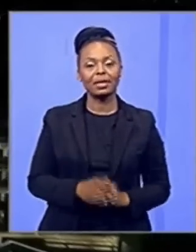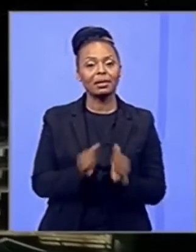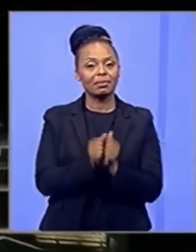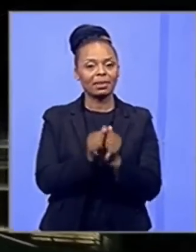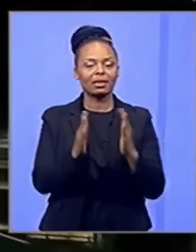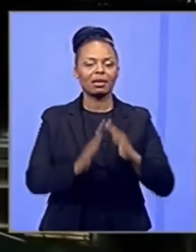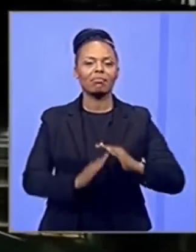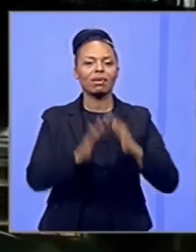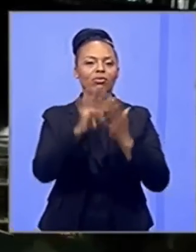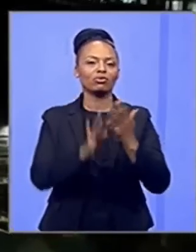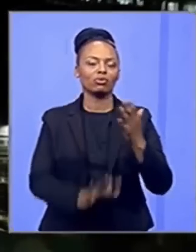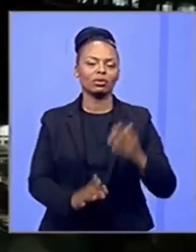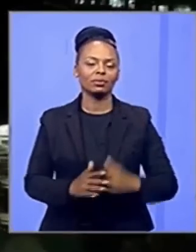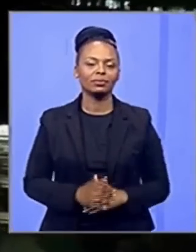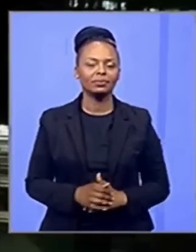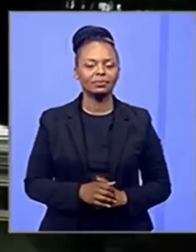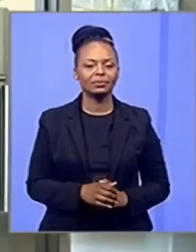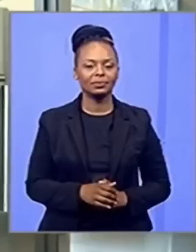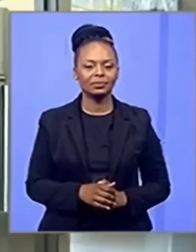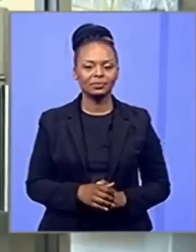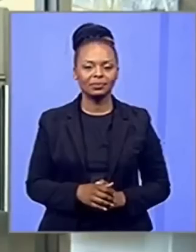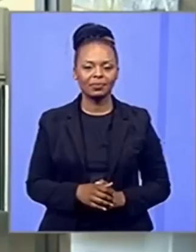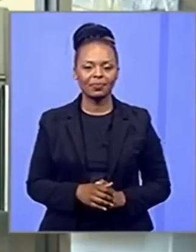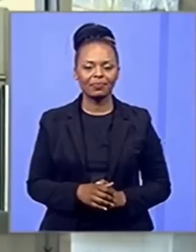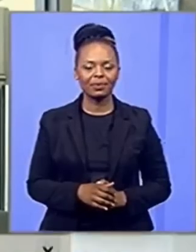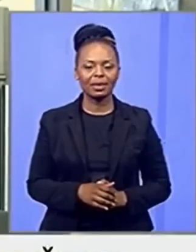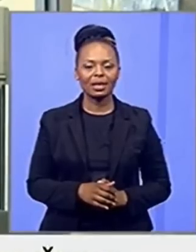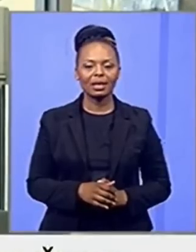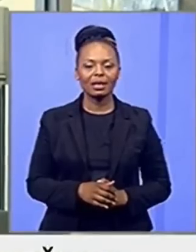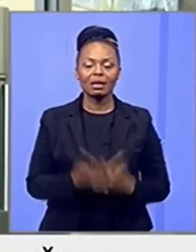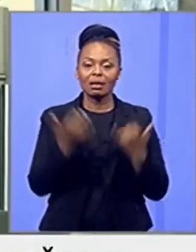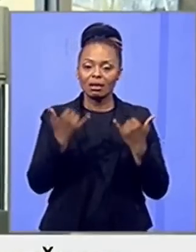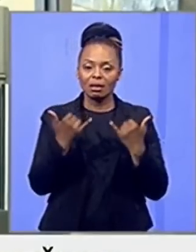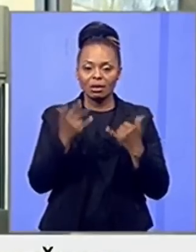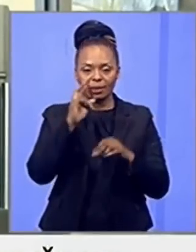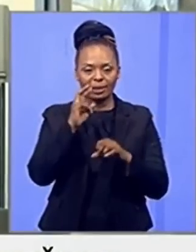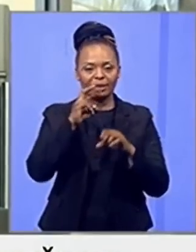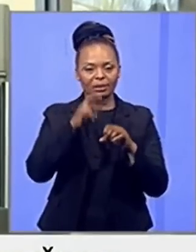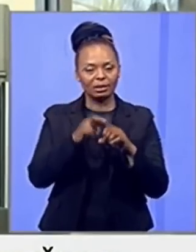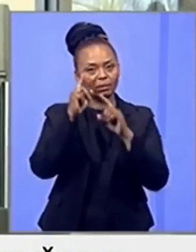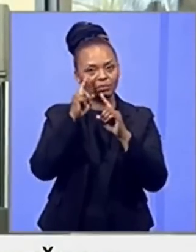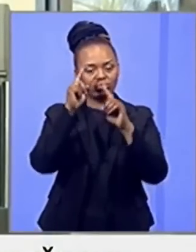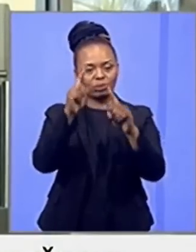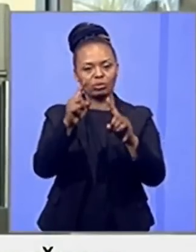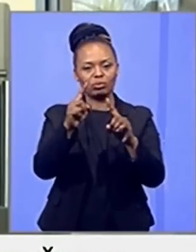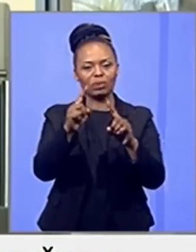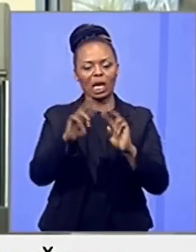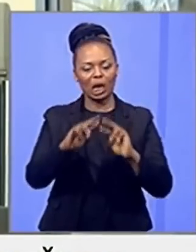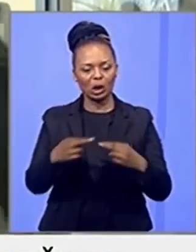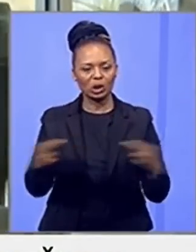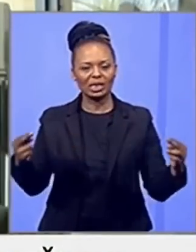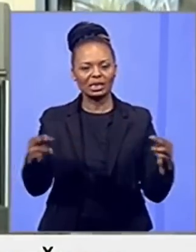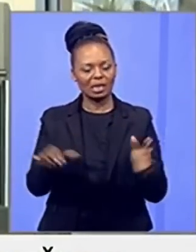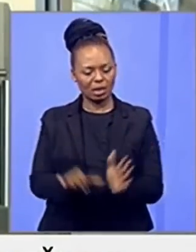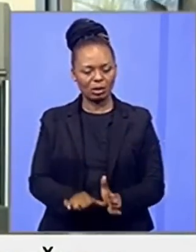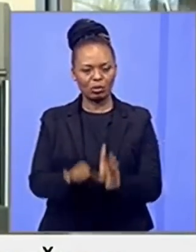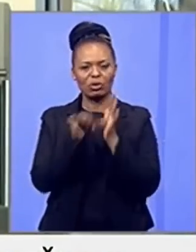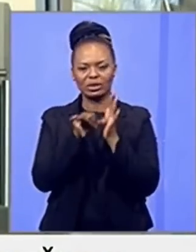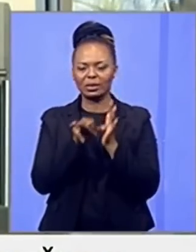ka dihlogo tša tsona. We need to draw in all the necessary resources.